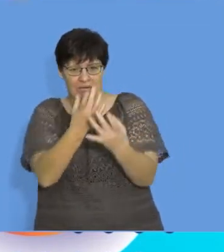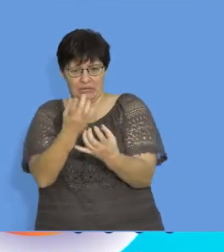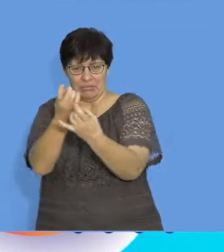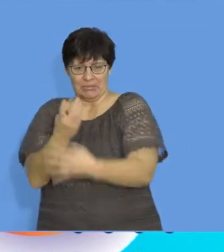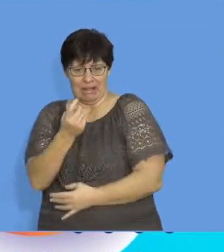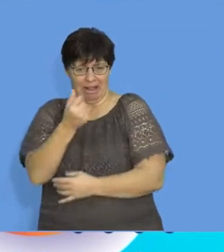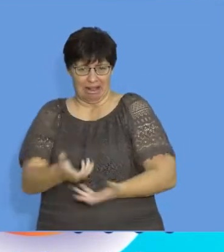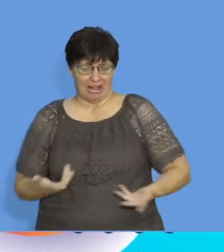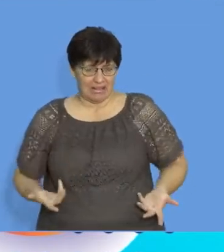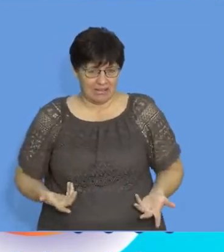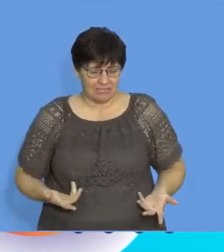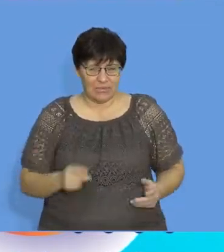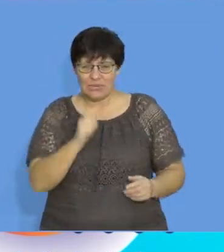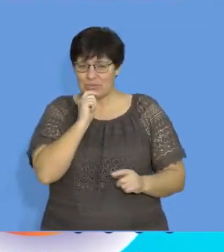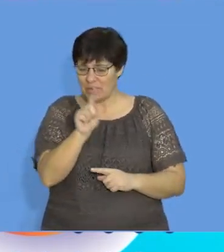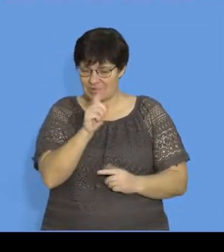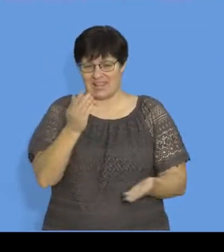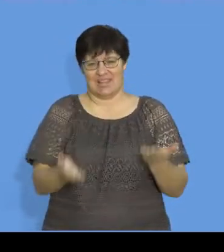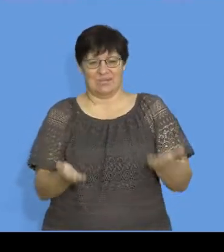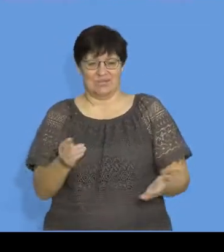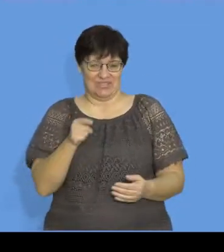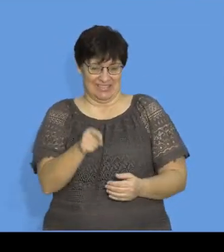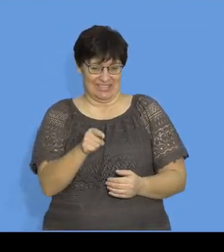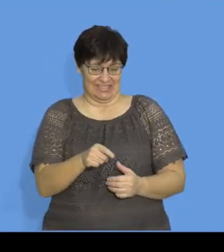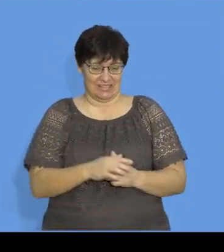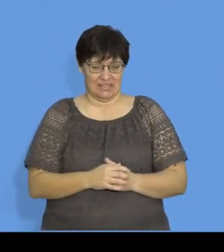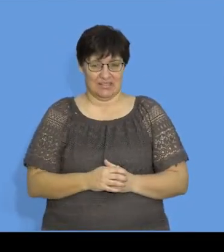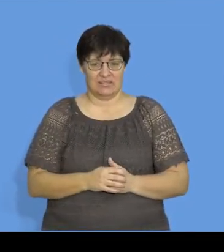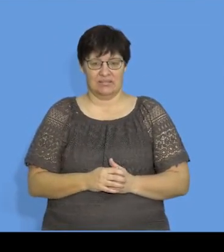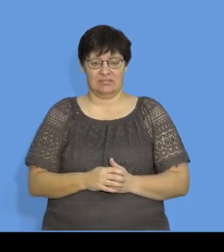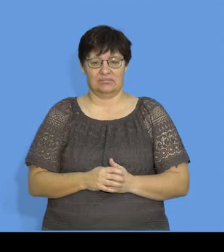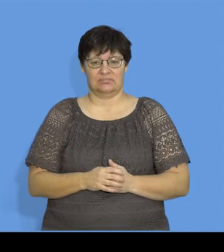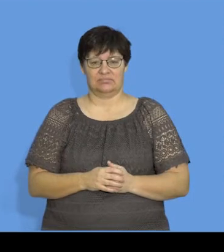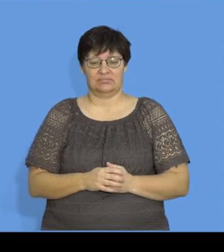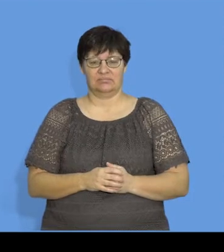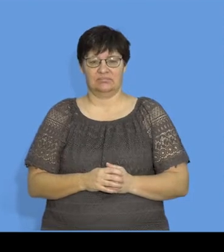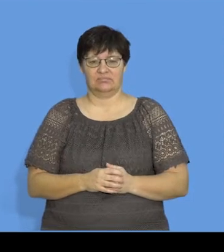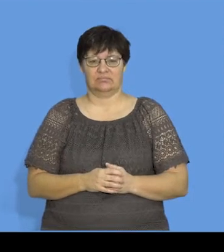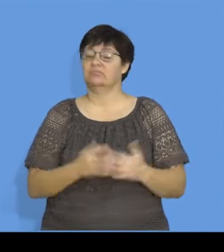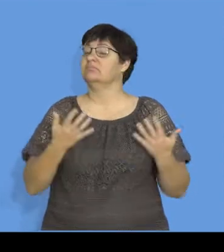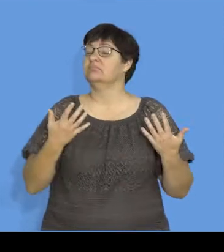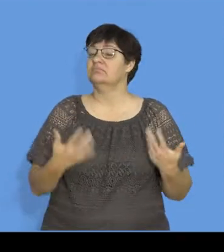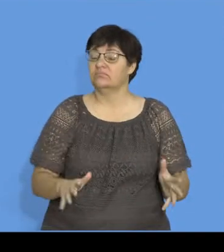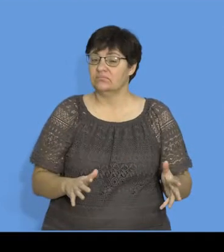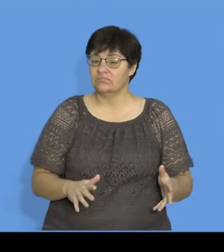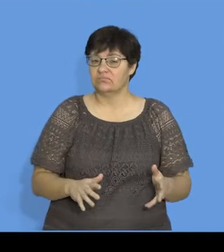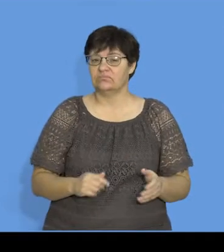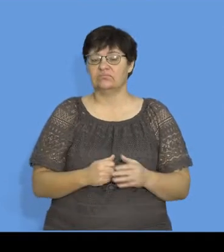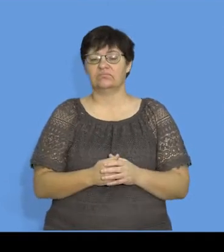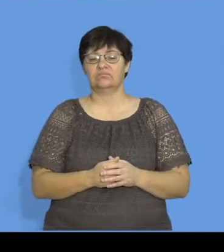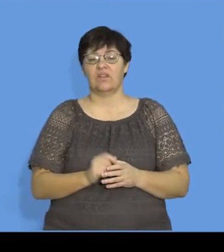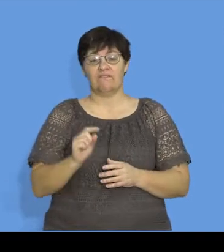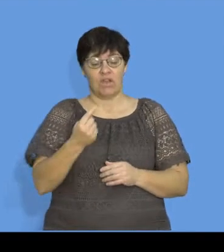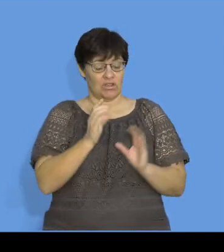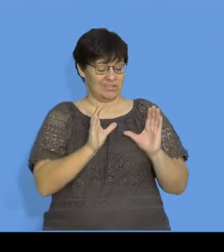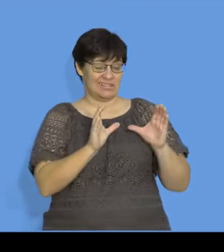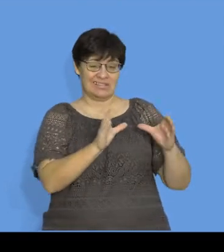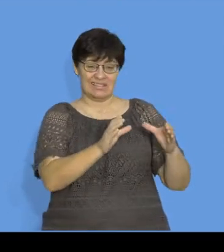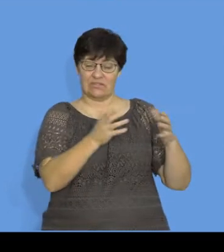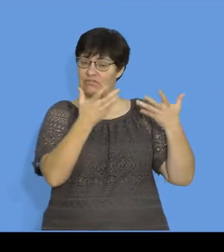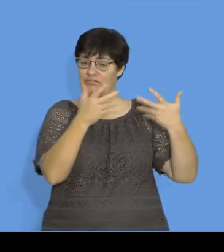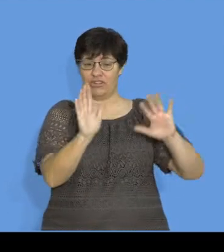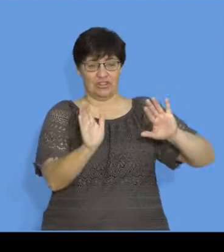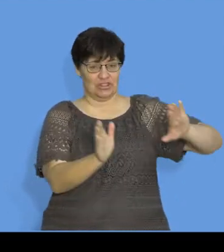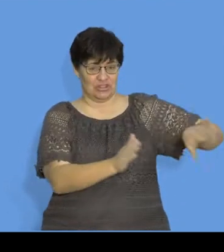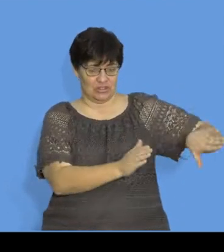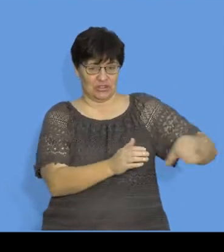Well, what do? We use equations. Okay, so we've done all of this first part, and today we're